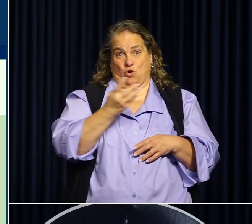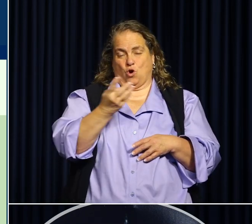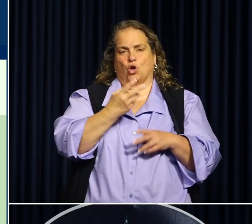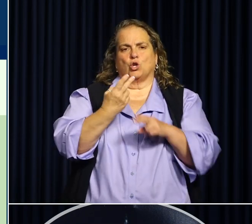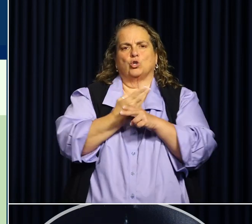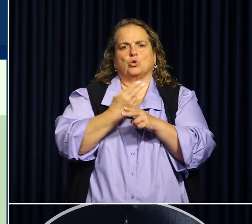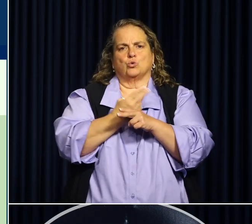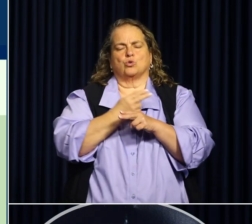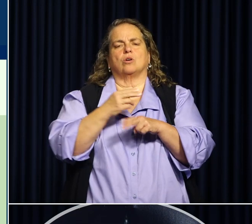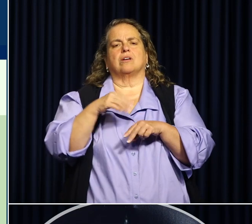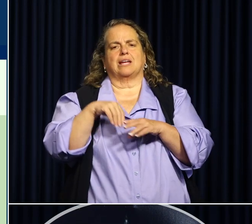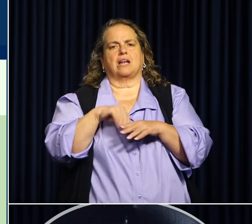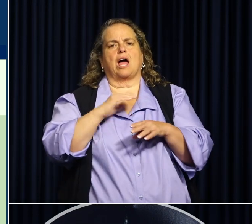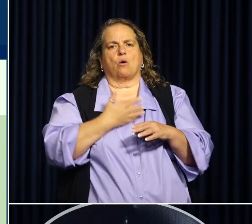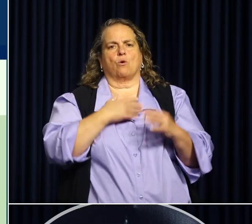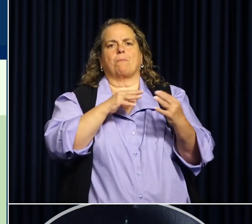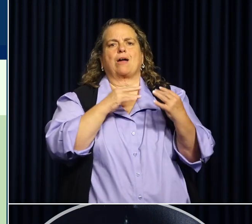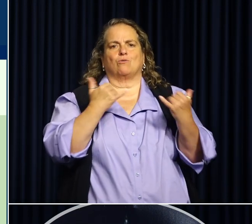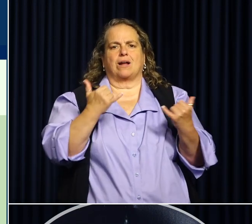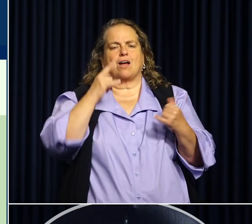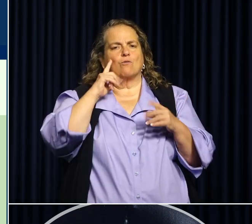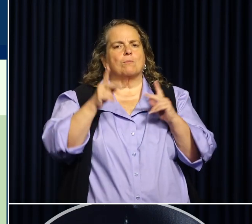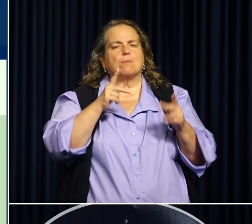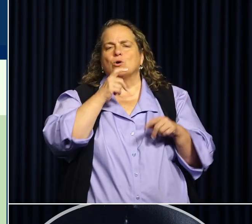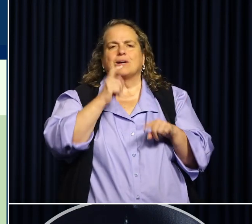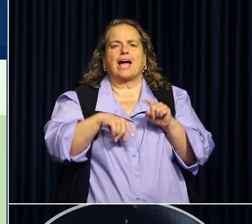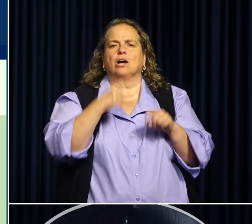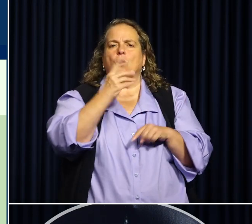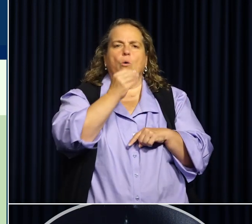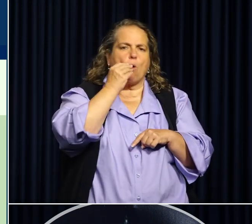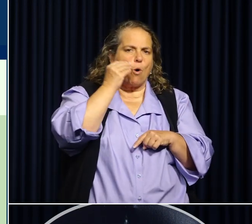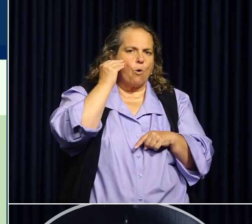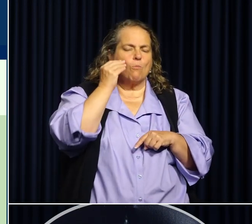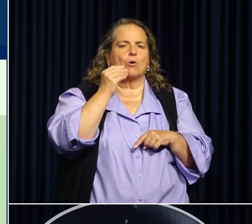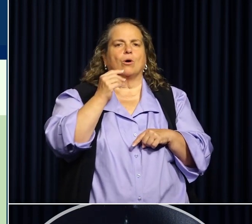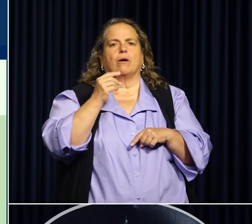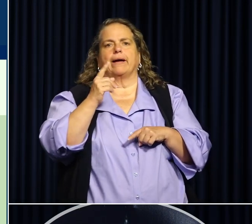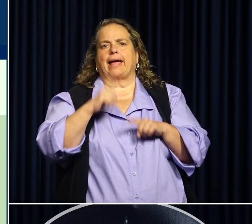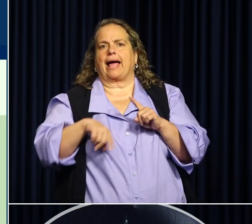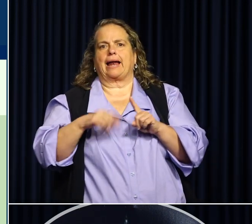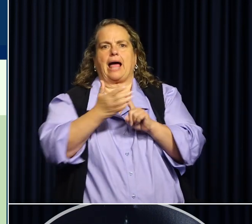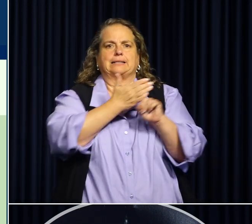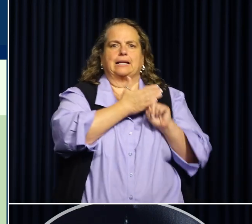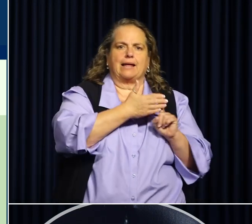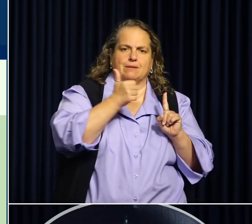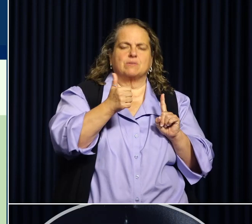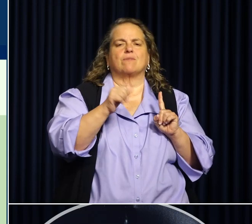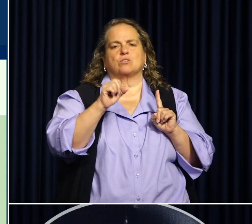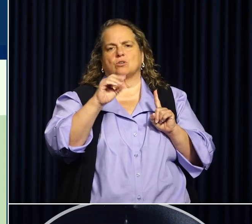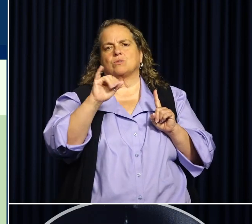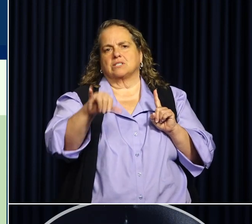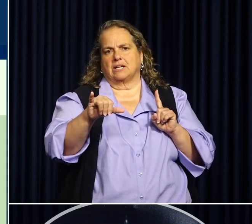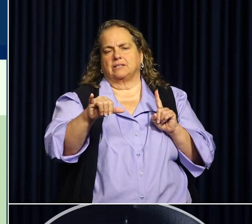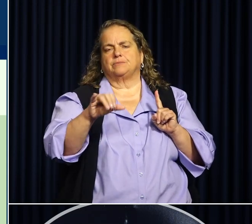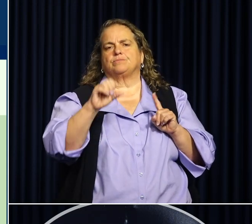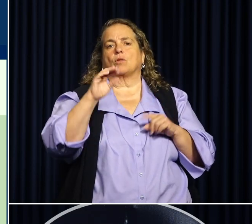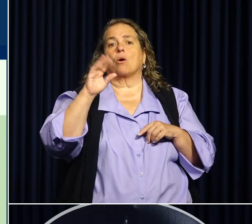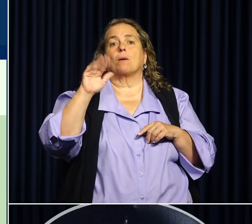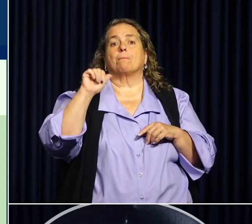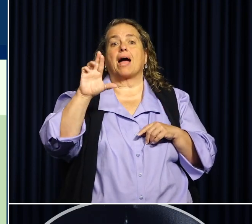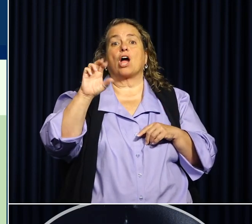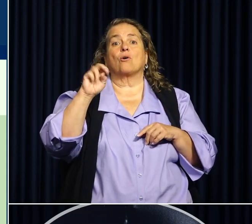battle right now. And also, just as an update, Barren River Lake State Resort Park is currently closed due